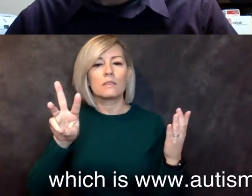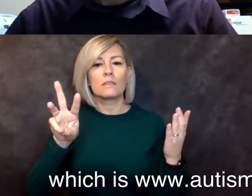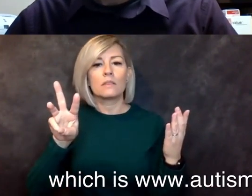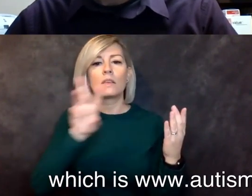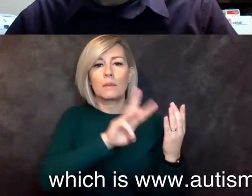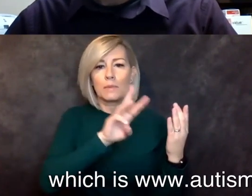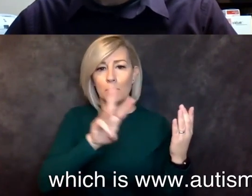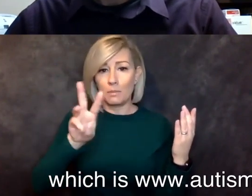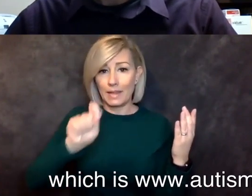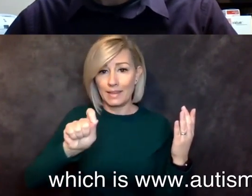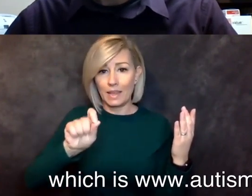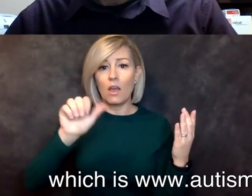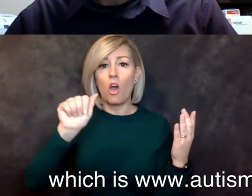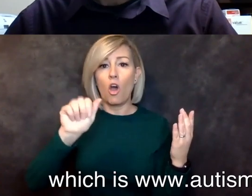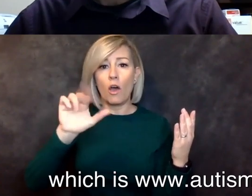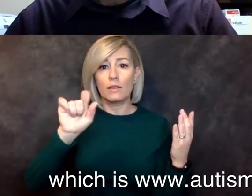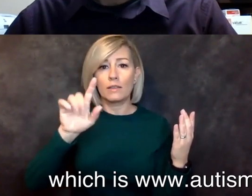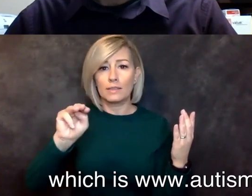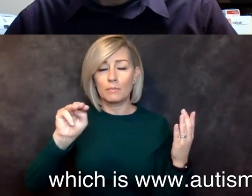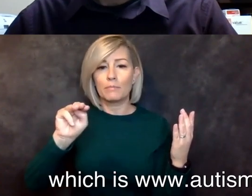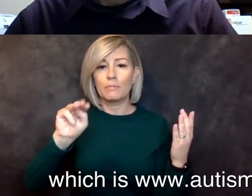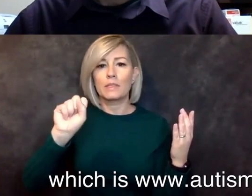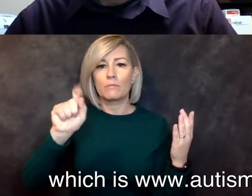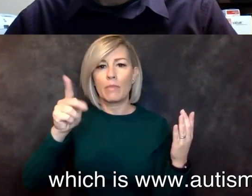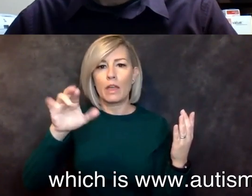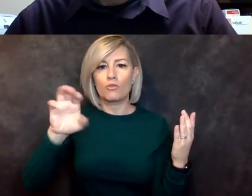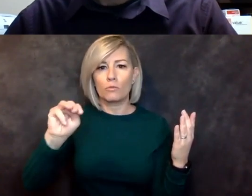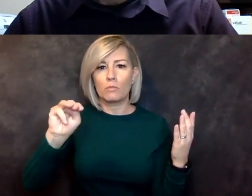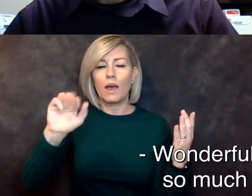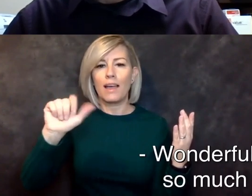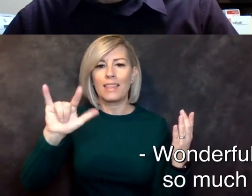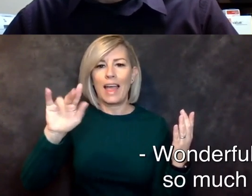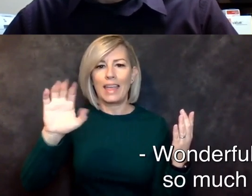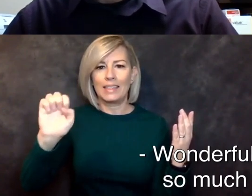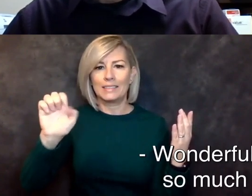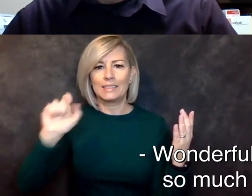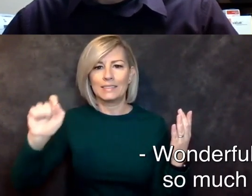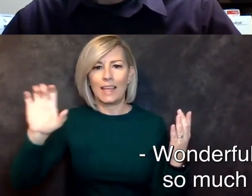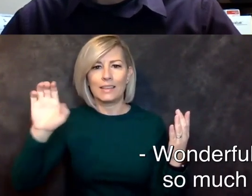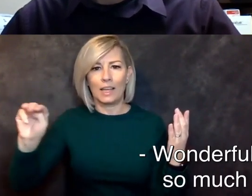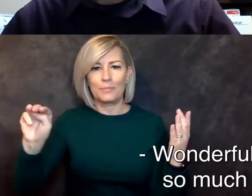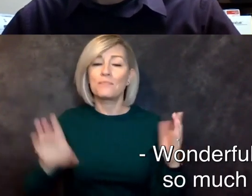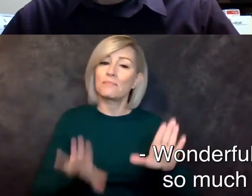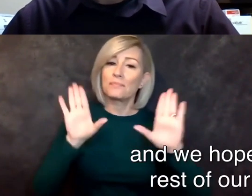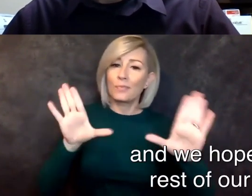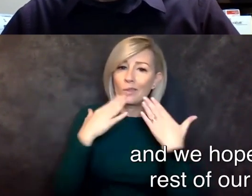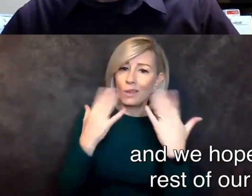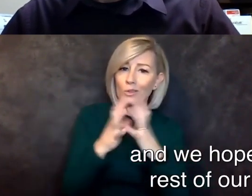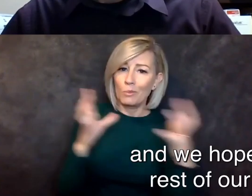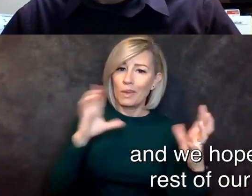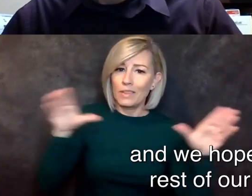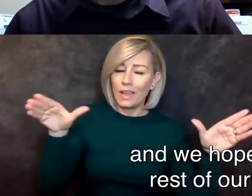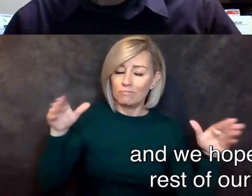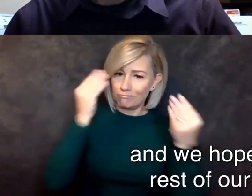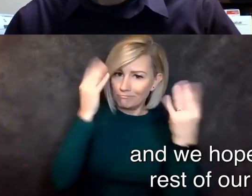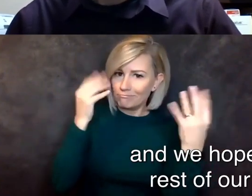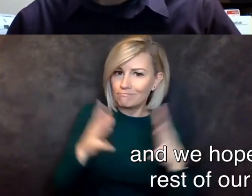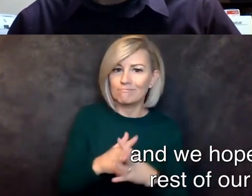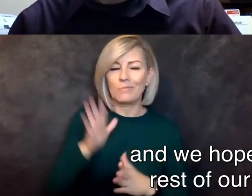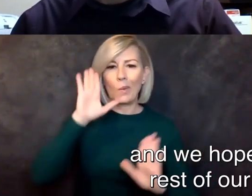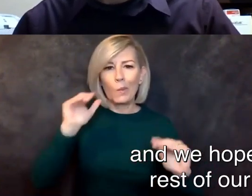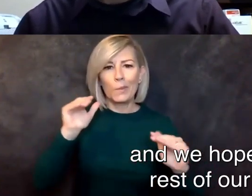.autismspectrumalliance.com. Wonderful. Well, thanks so much for that info, and we hope you enjoy the rest of